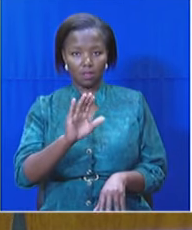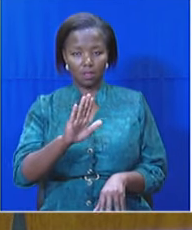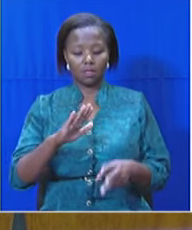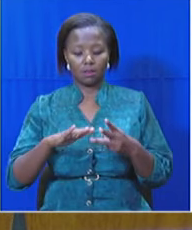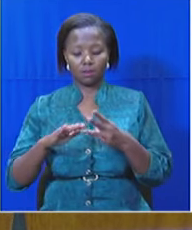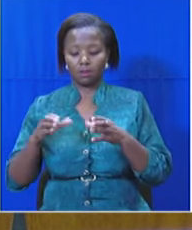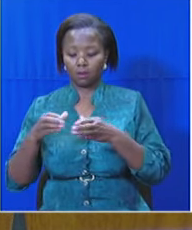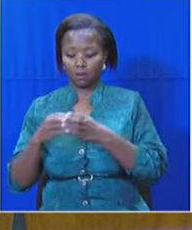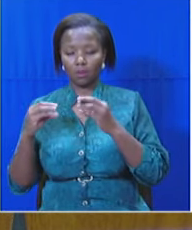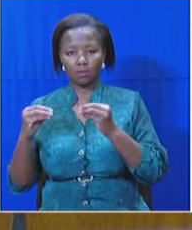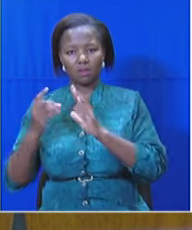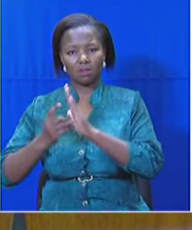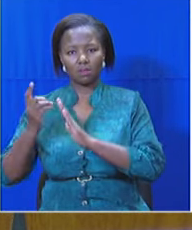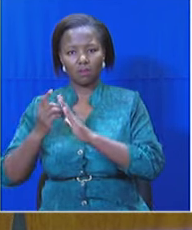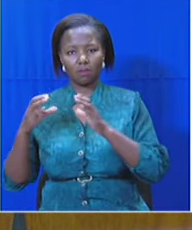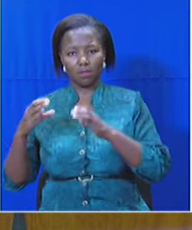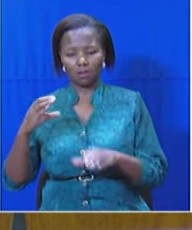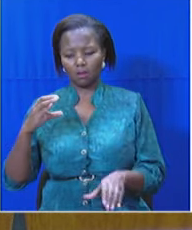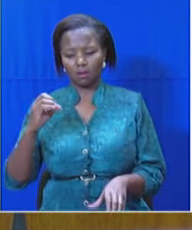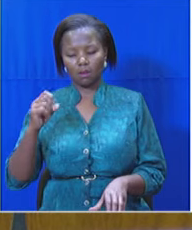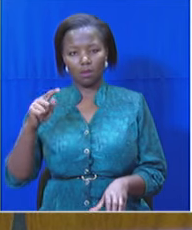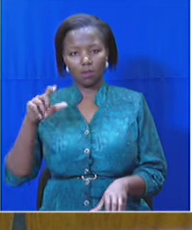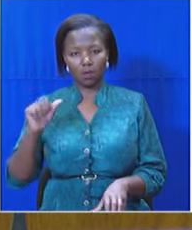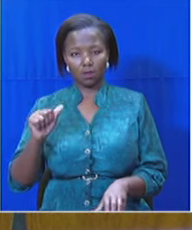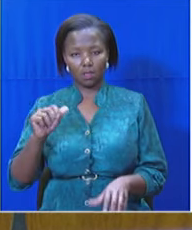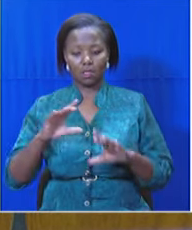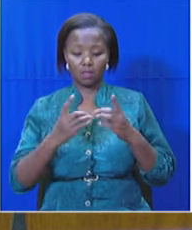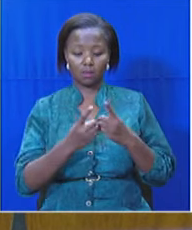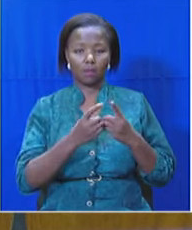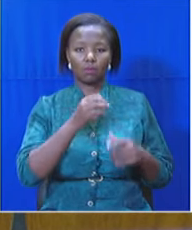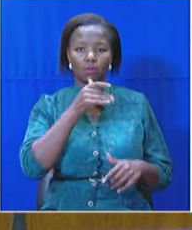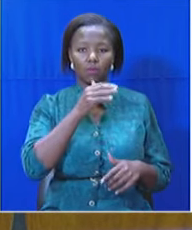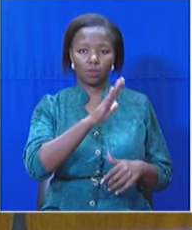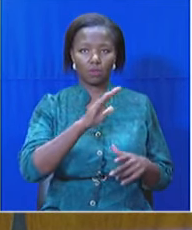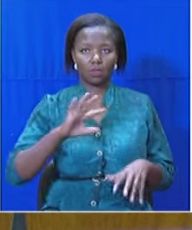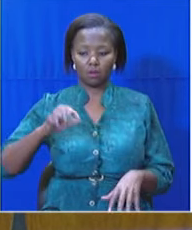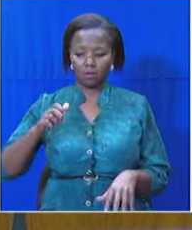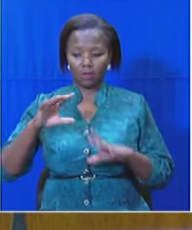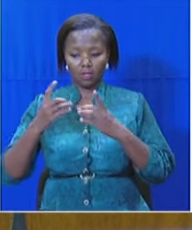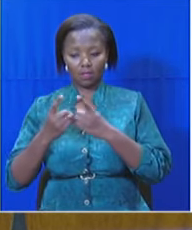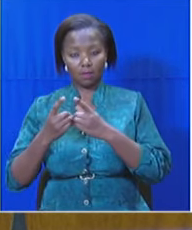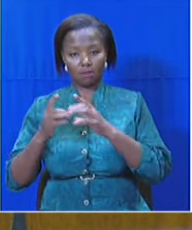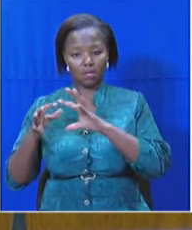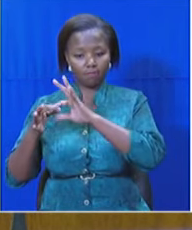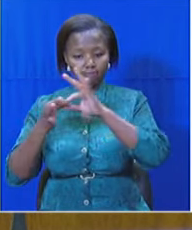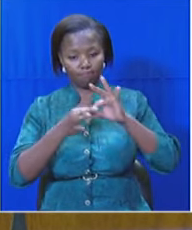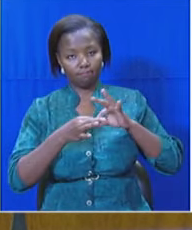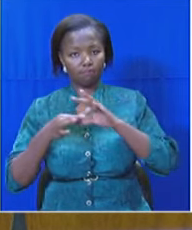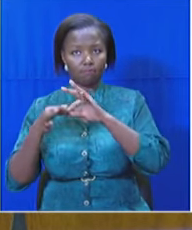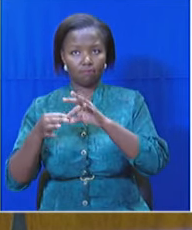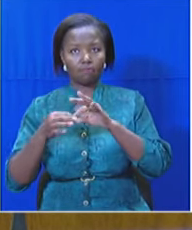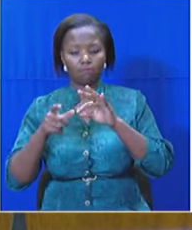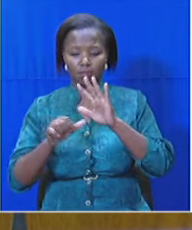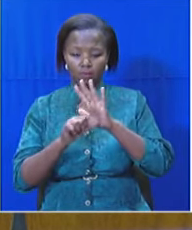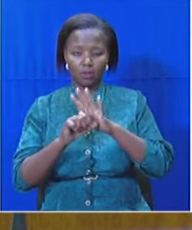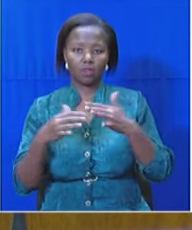the small businesses, COGTA, Department of Water, and provincial department and district municipalities is critical